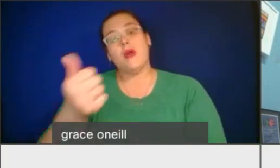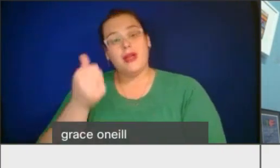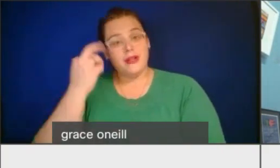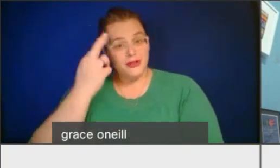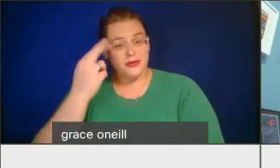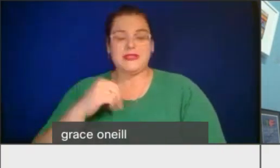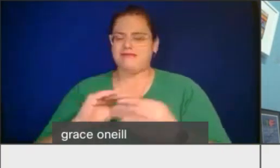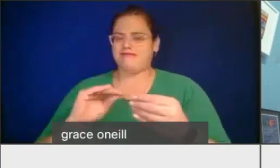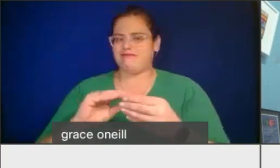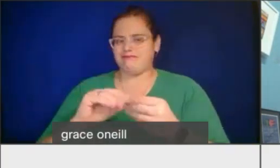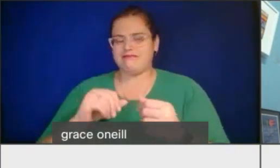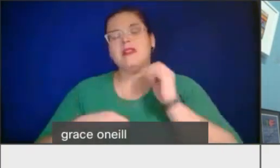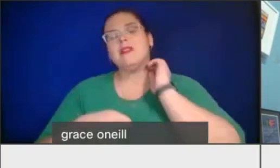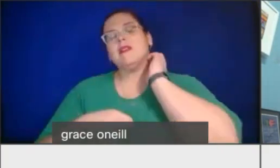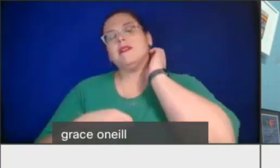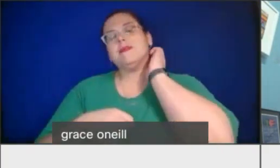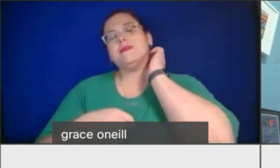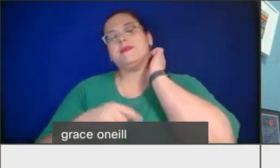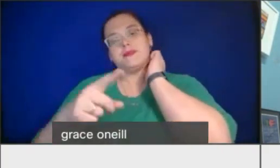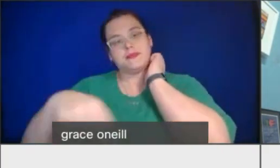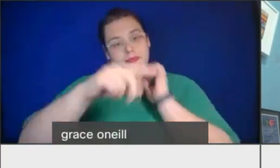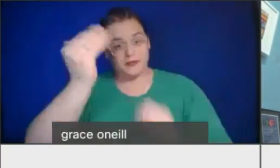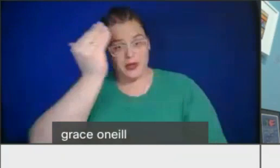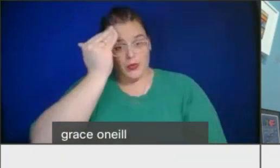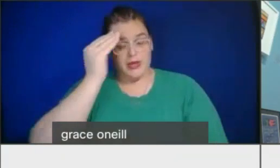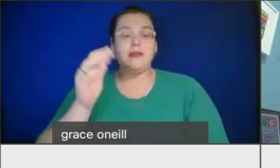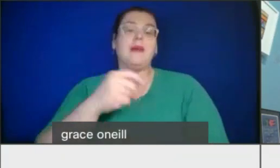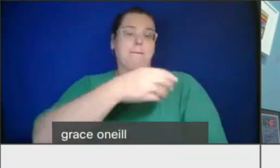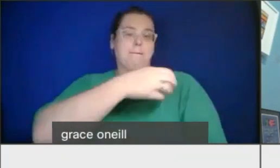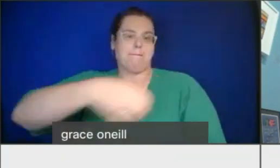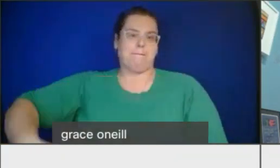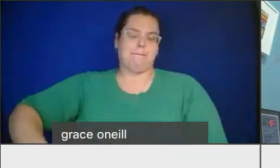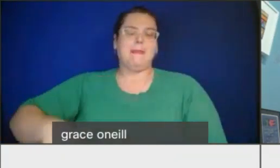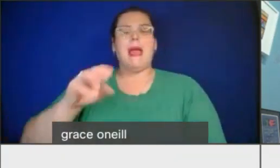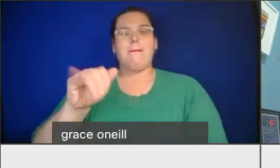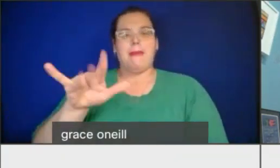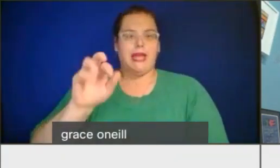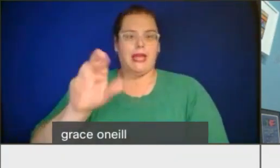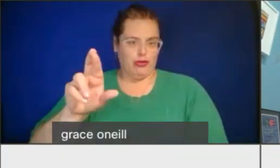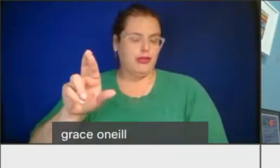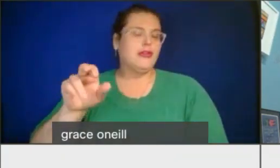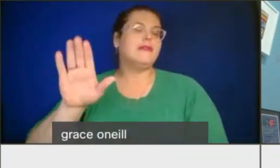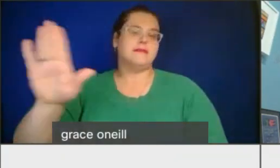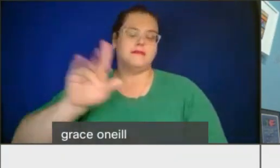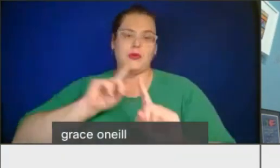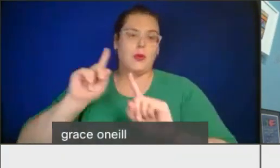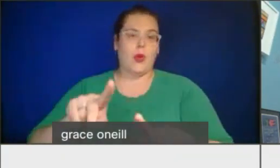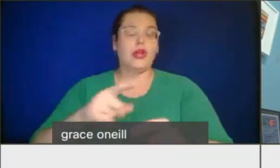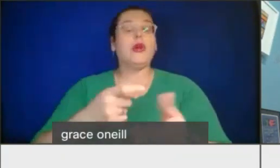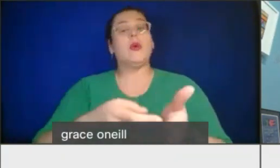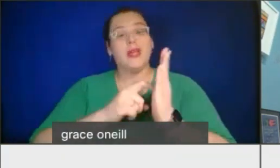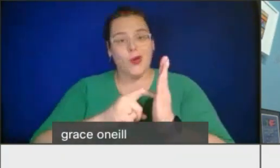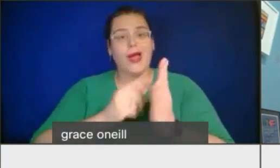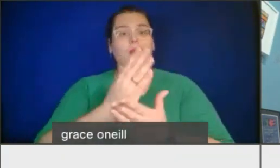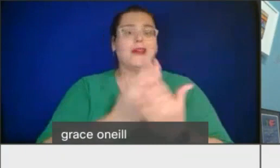as people may be aware, the mayor's order requiring that certain establishments require proof